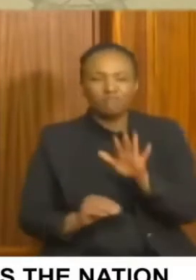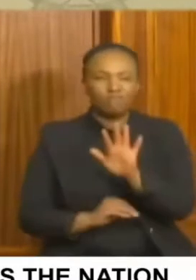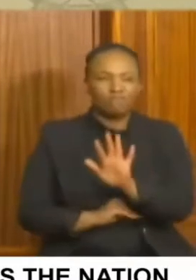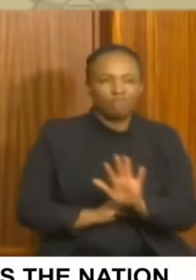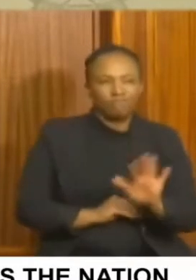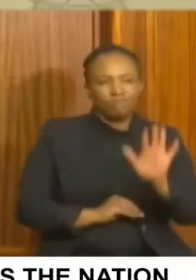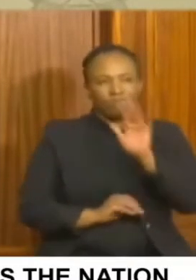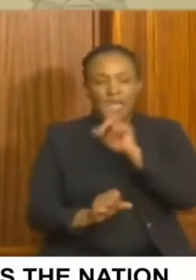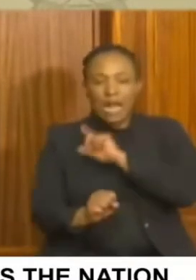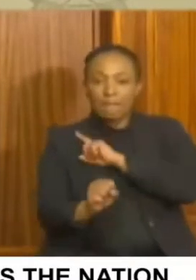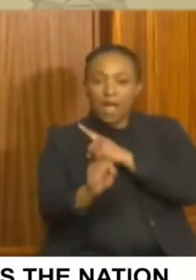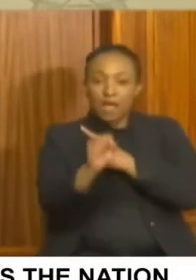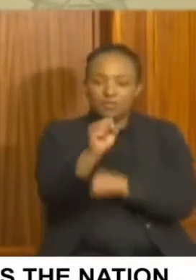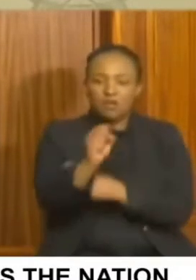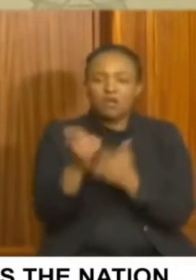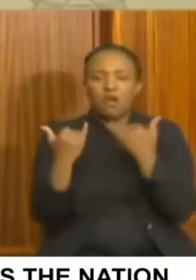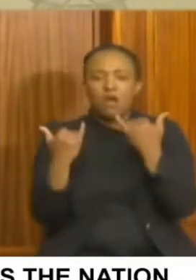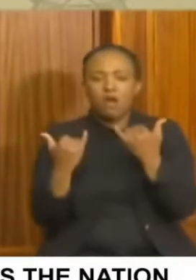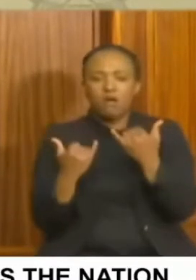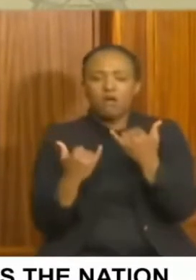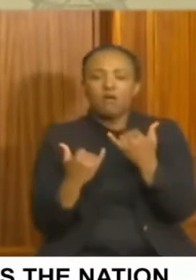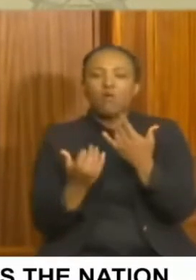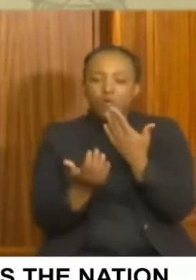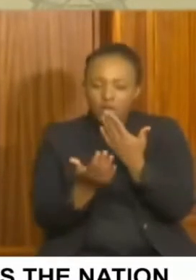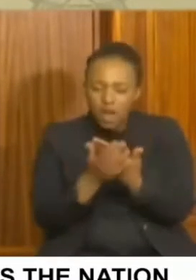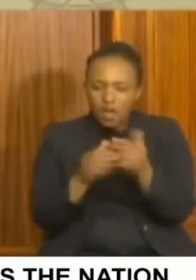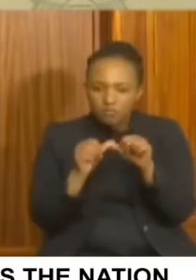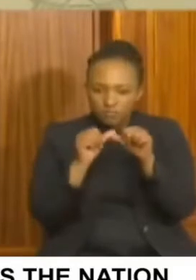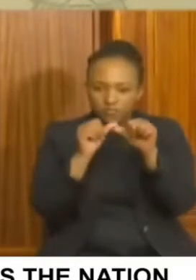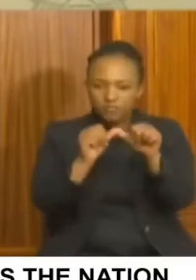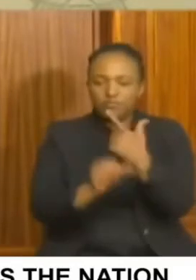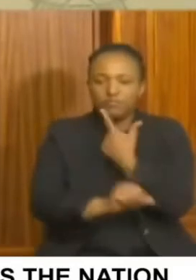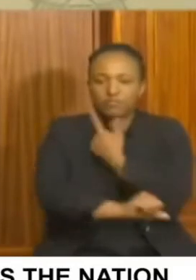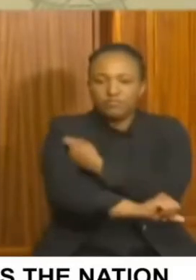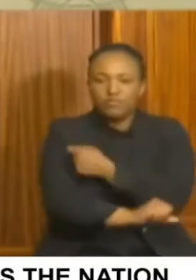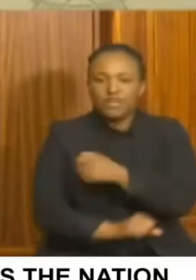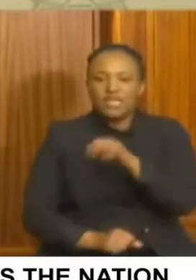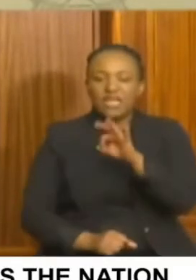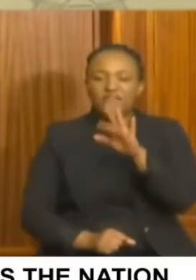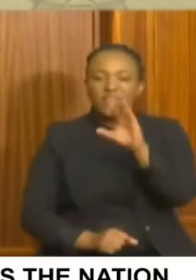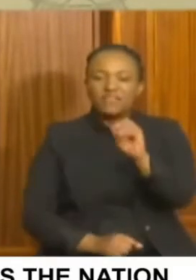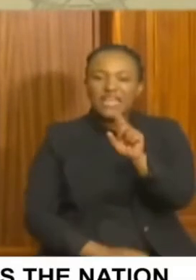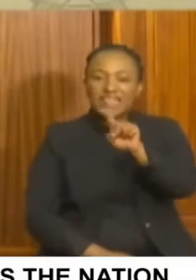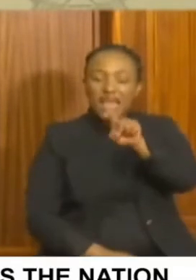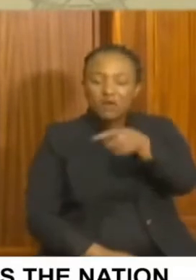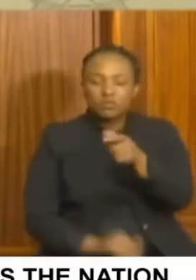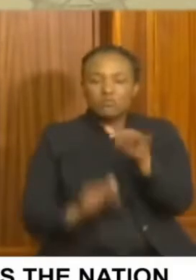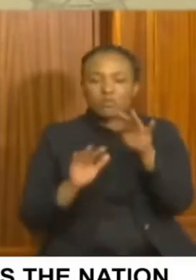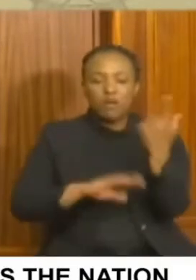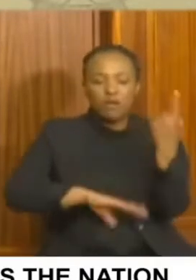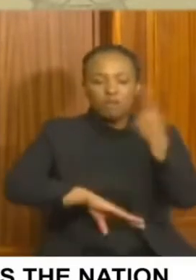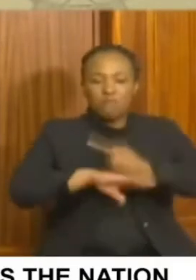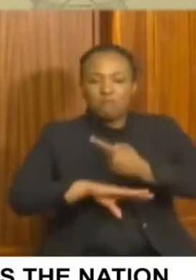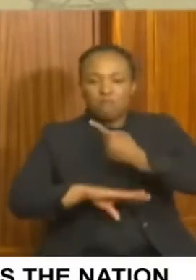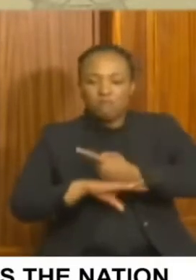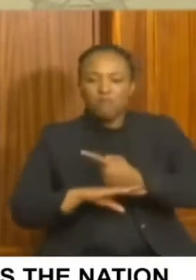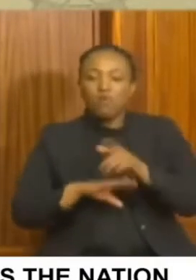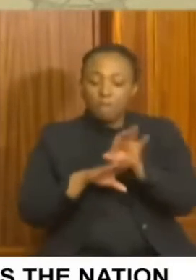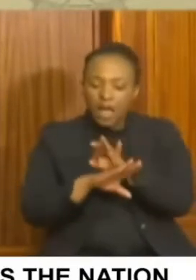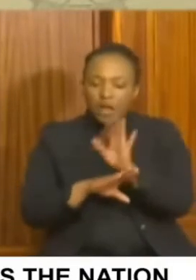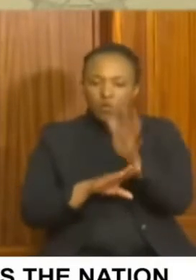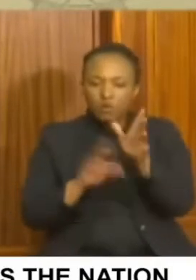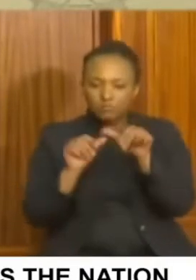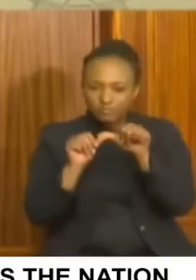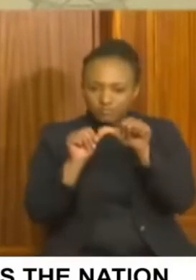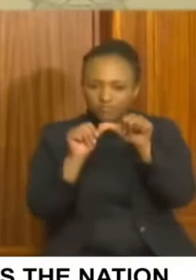the capacity at present to vaccinate at least 150,000 people a day. Well, that's all a and day. We're planning to increase